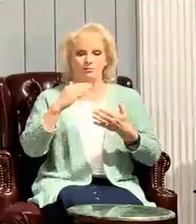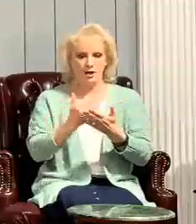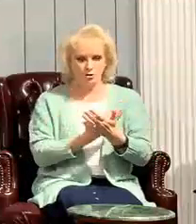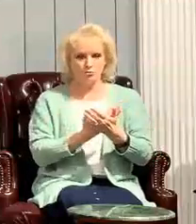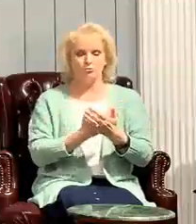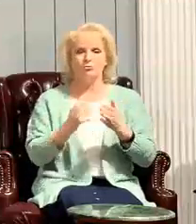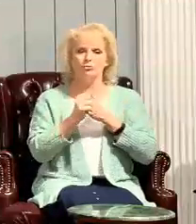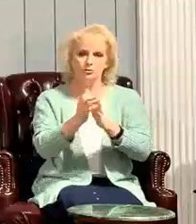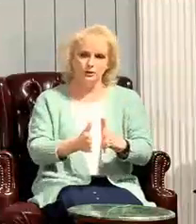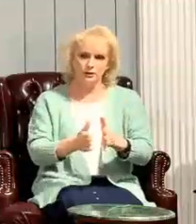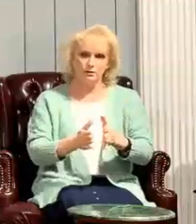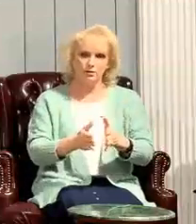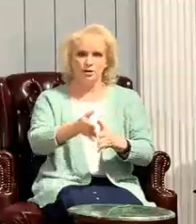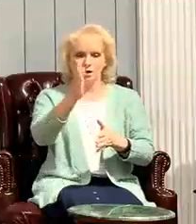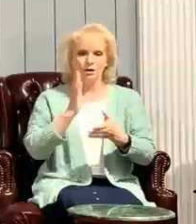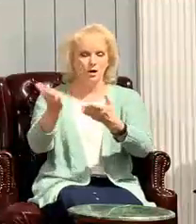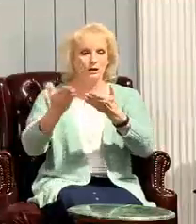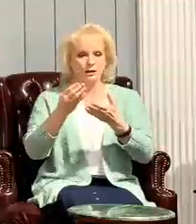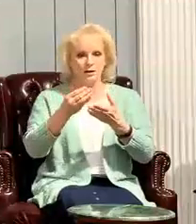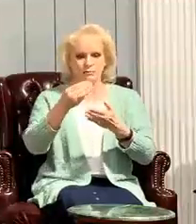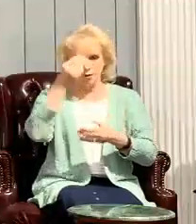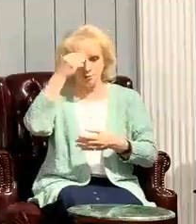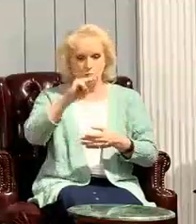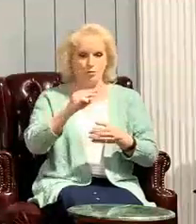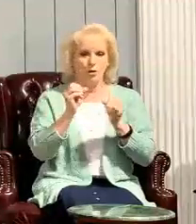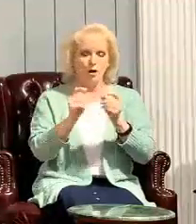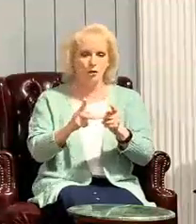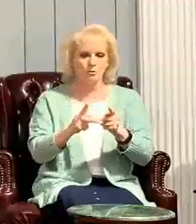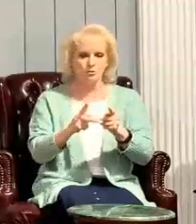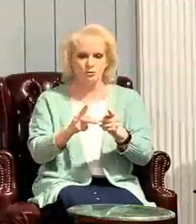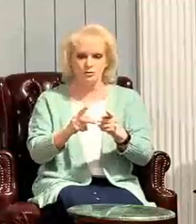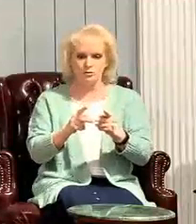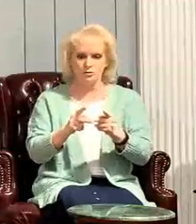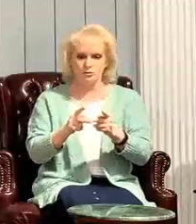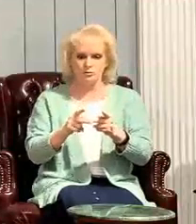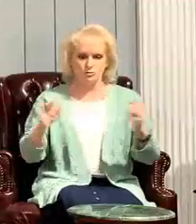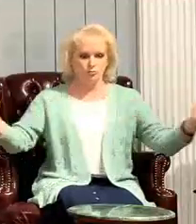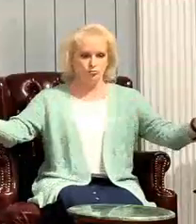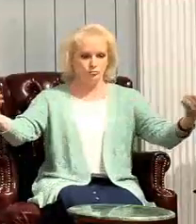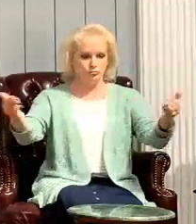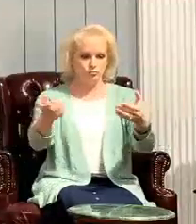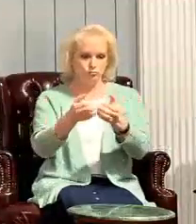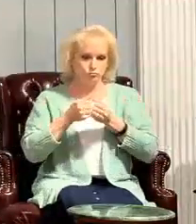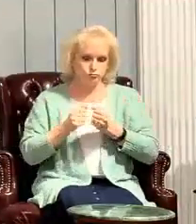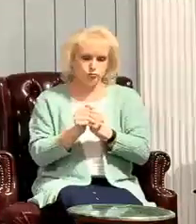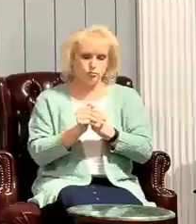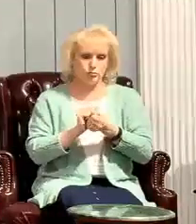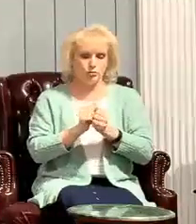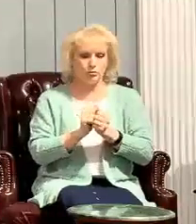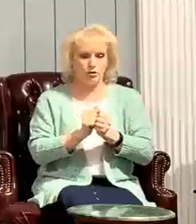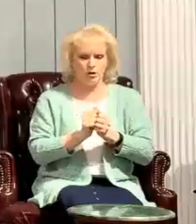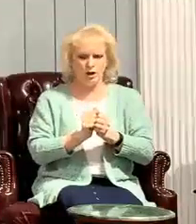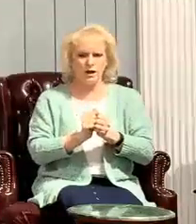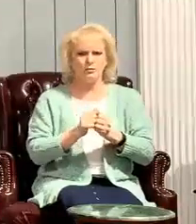before all of that happened, God gave Moses the opportunity to gather the people together and to rehearse, review with